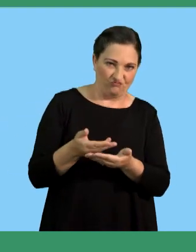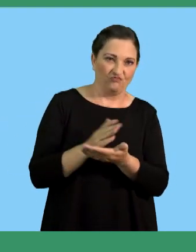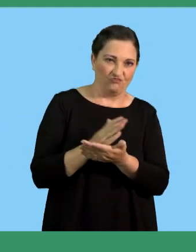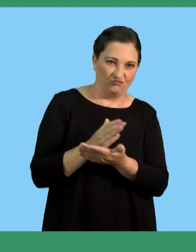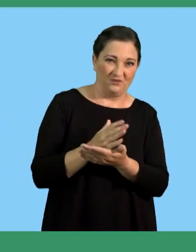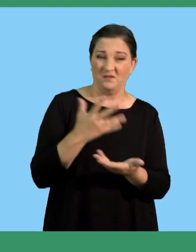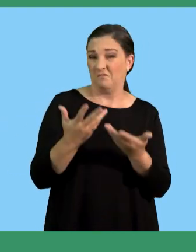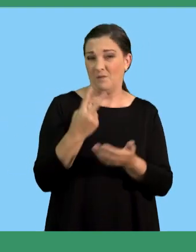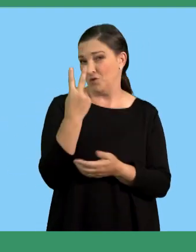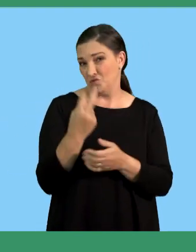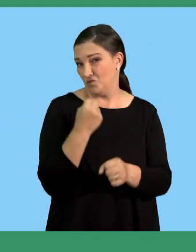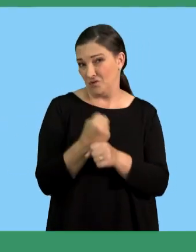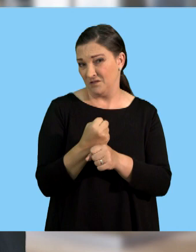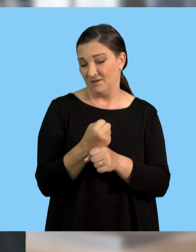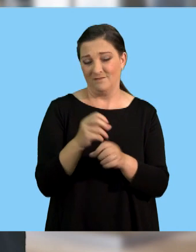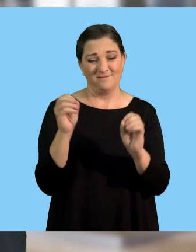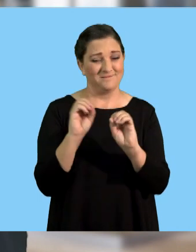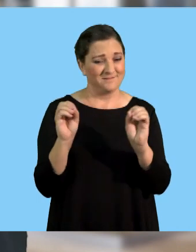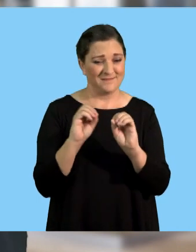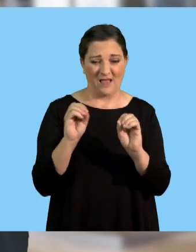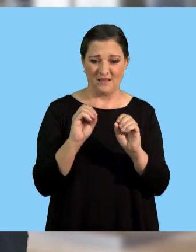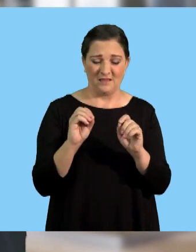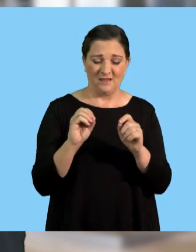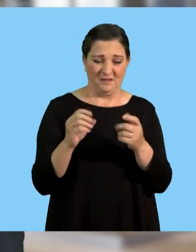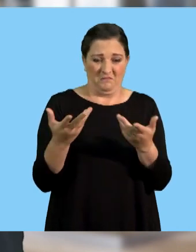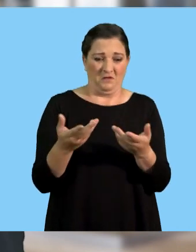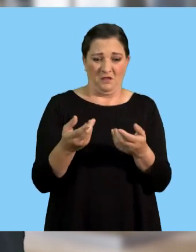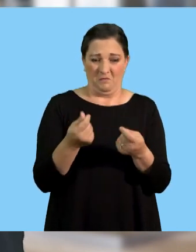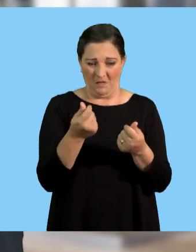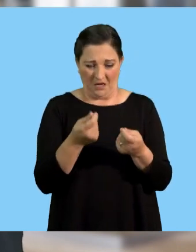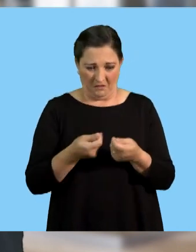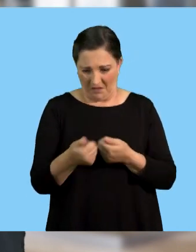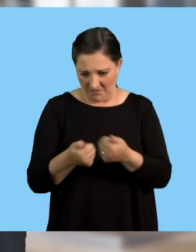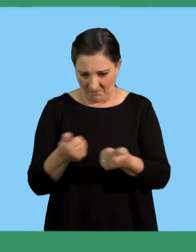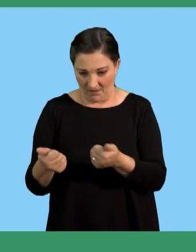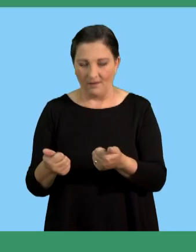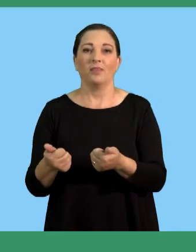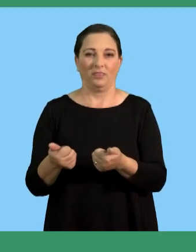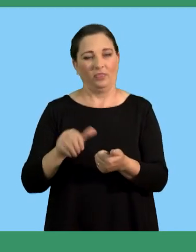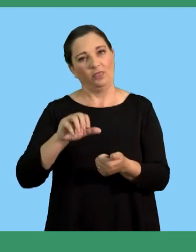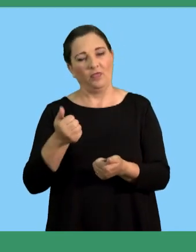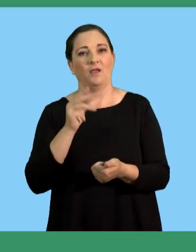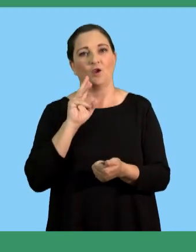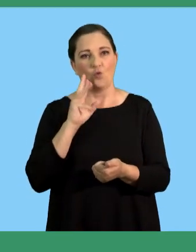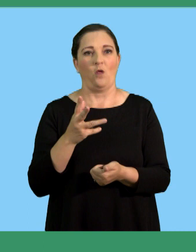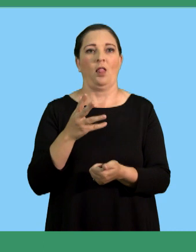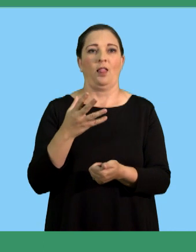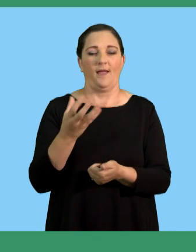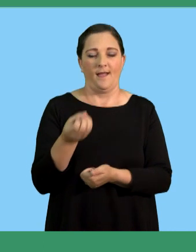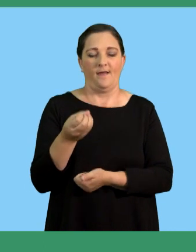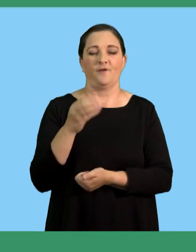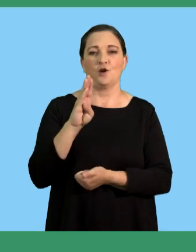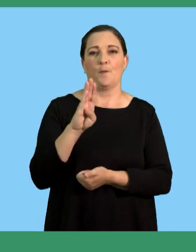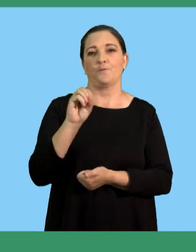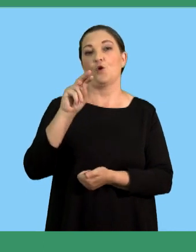If it happens that 2 years passes without receiving your returns, you will be paid bonus shares. And then shareholders will